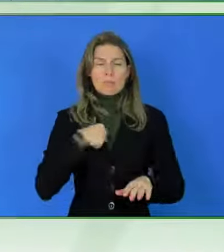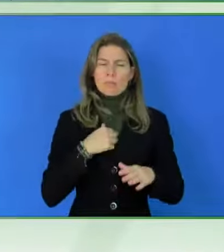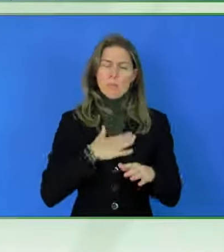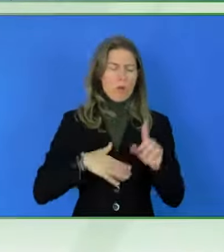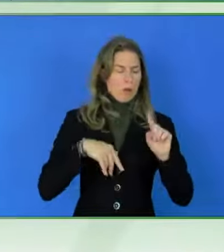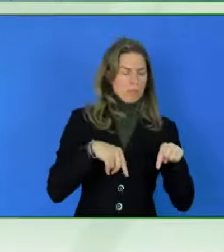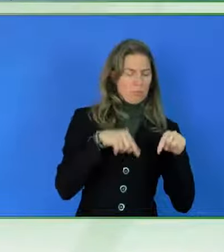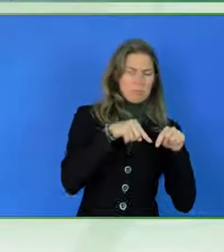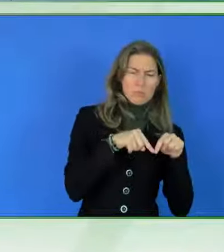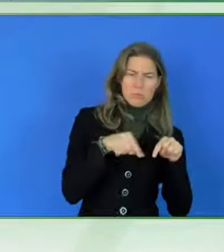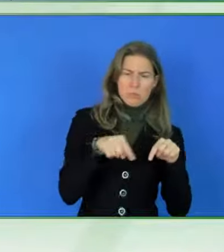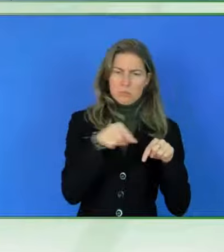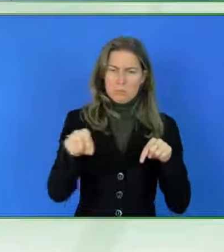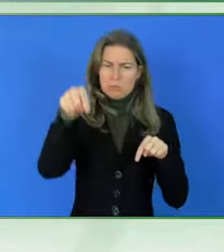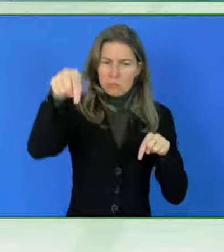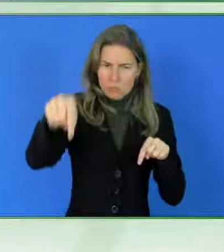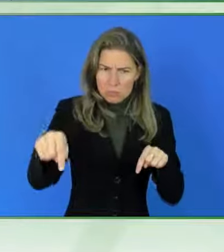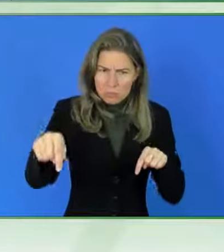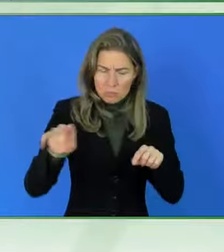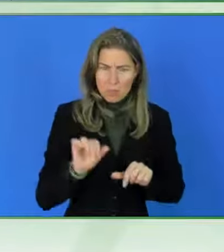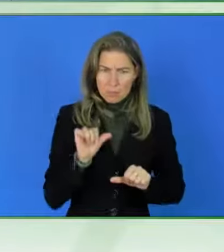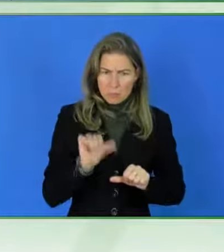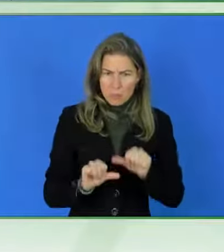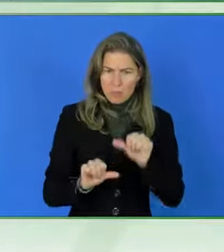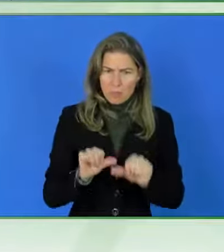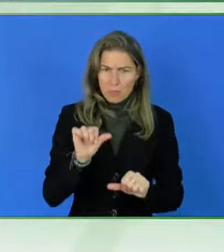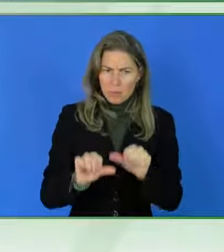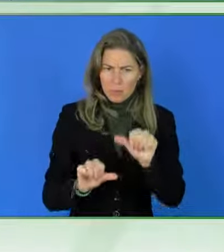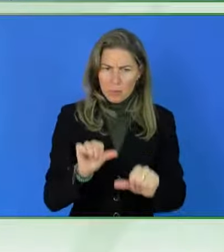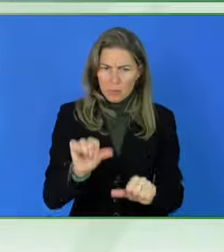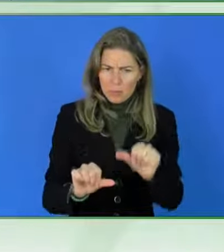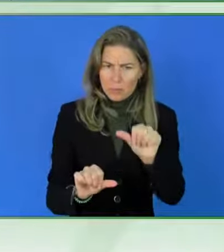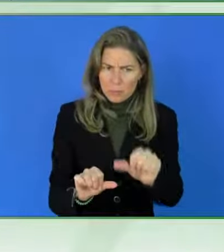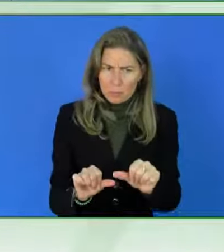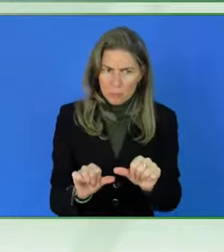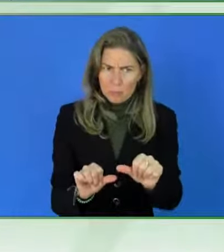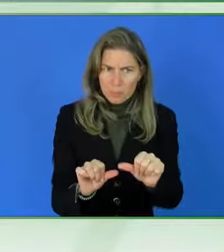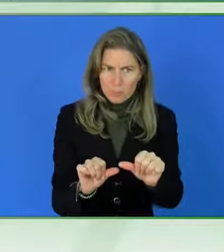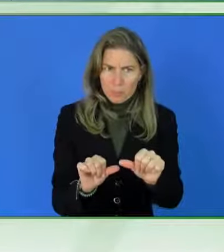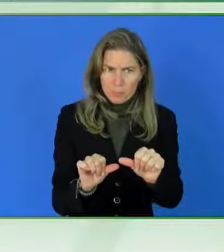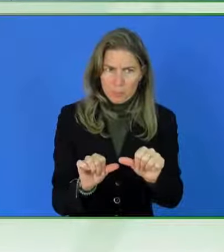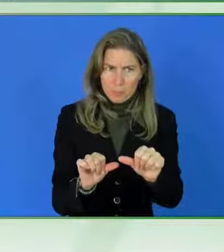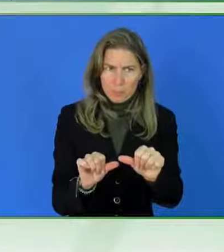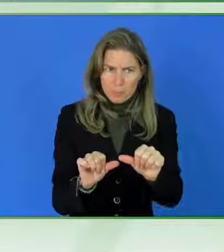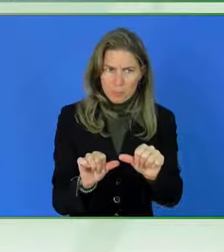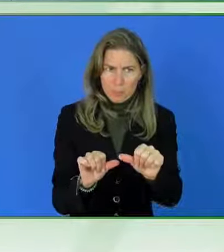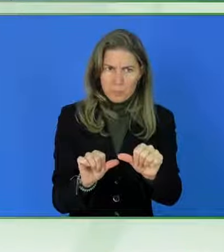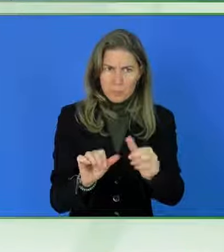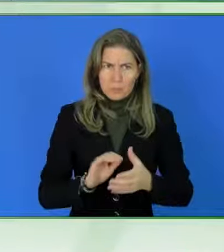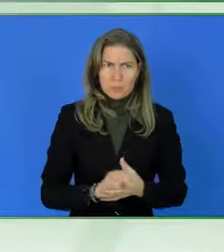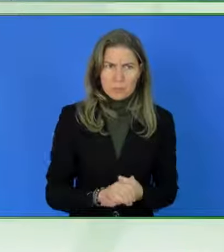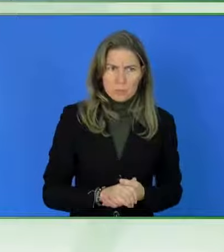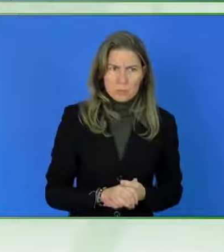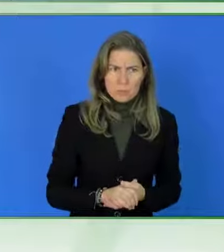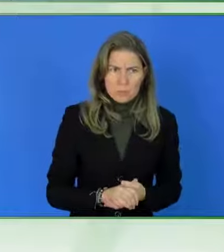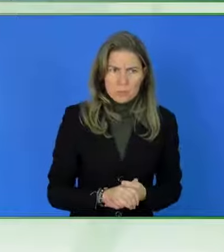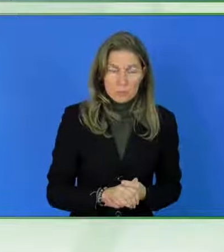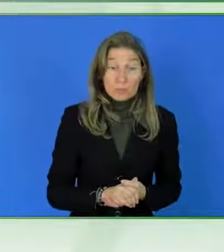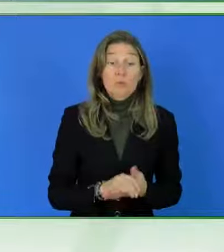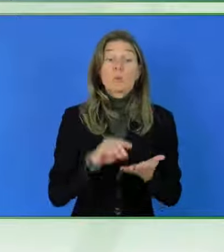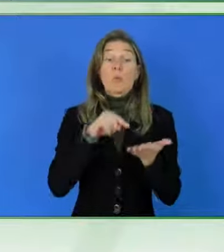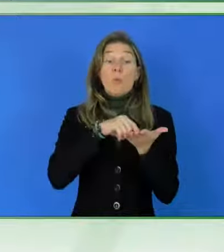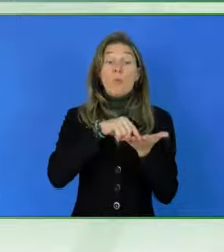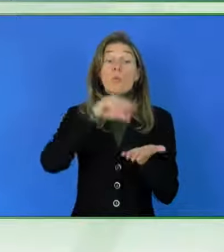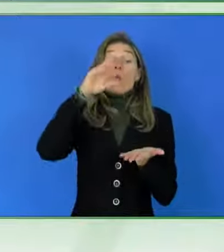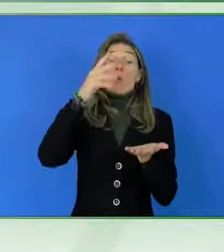relatives, or people taking care of the users. Once we have the route, it's downloaded into the